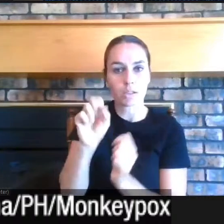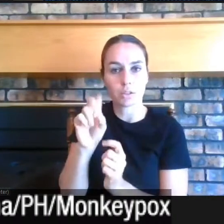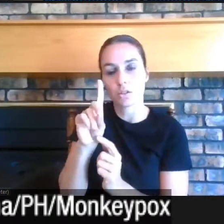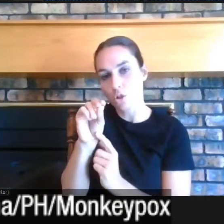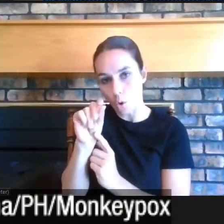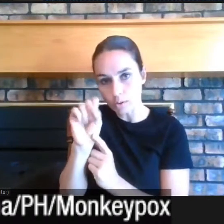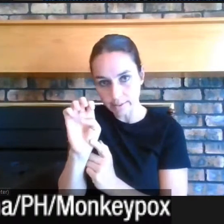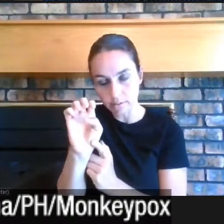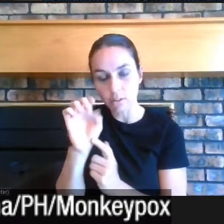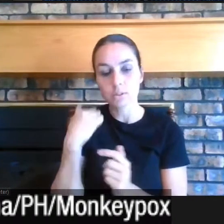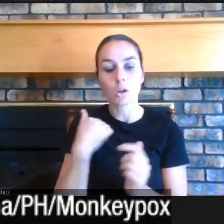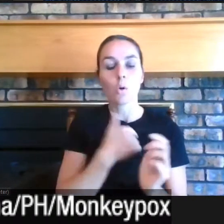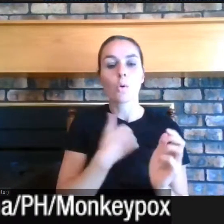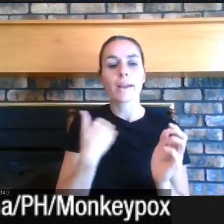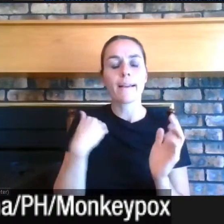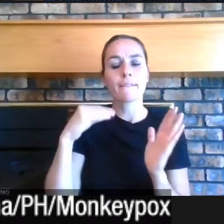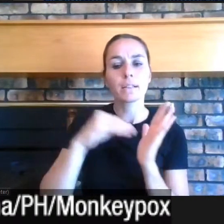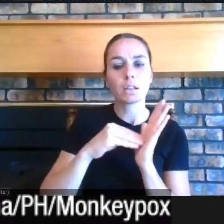that